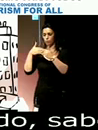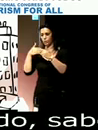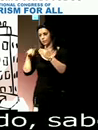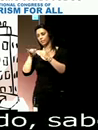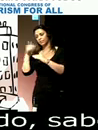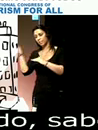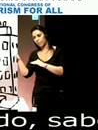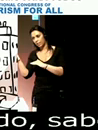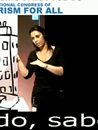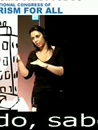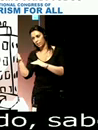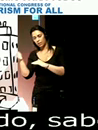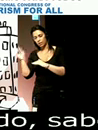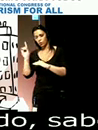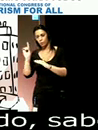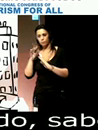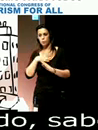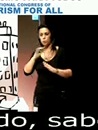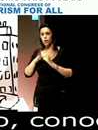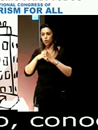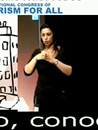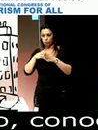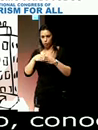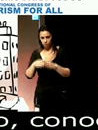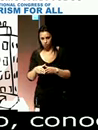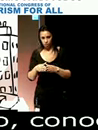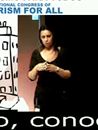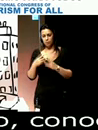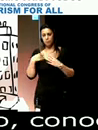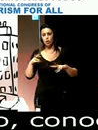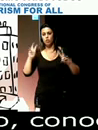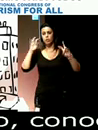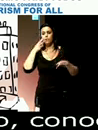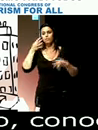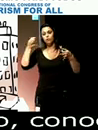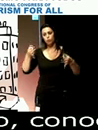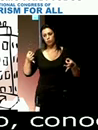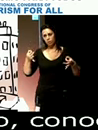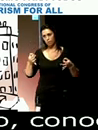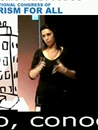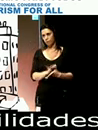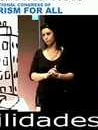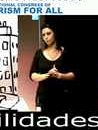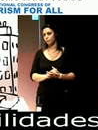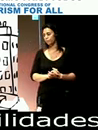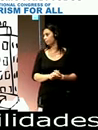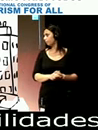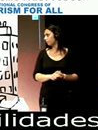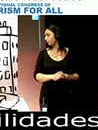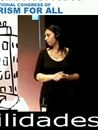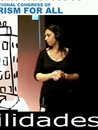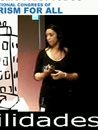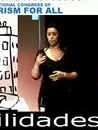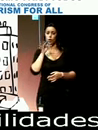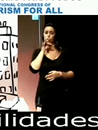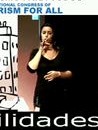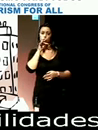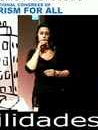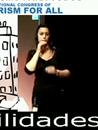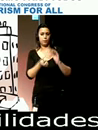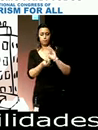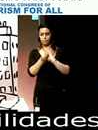of security aspects to it as well, and this is not put into place yet. It's not even near being